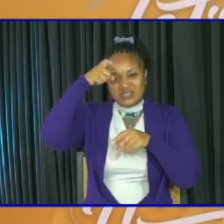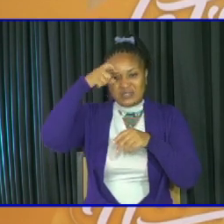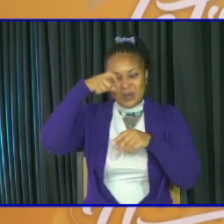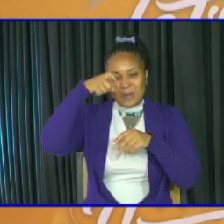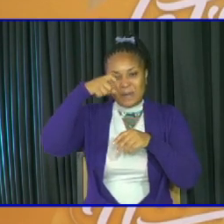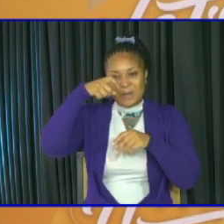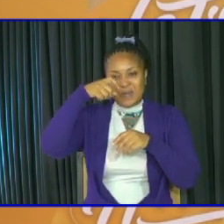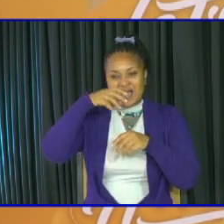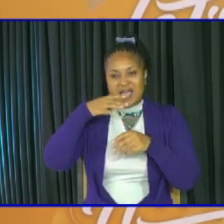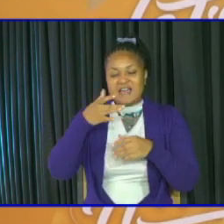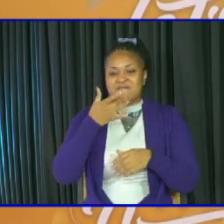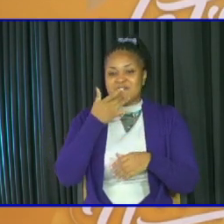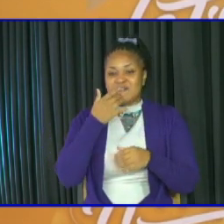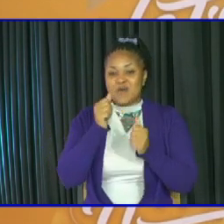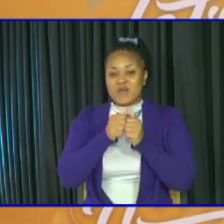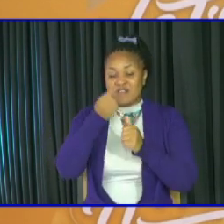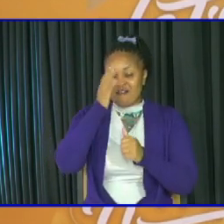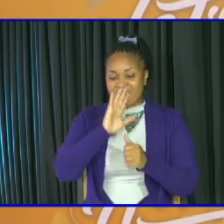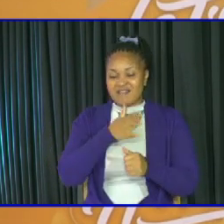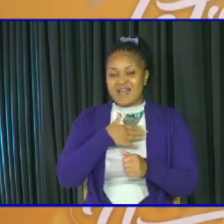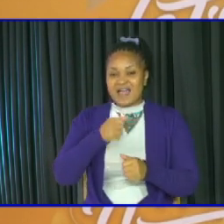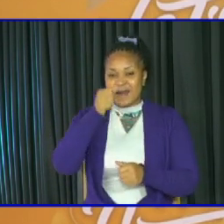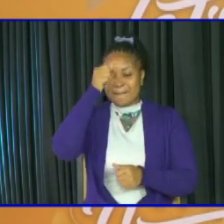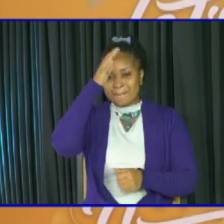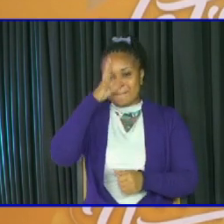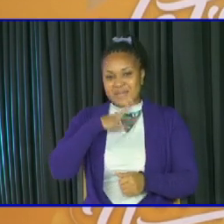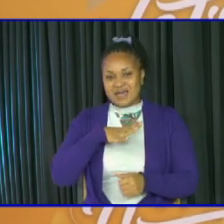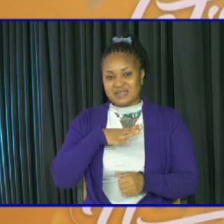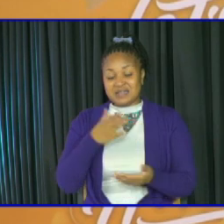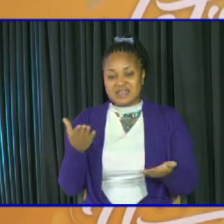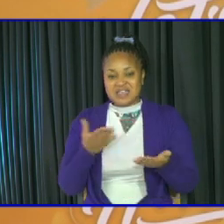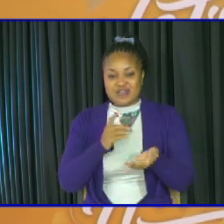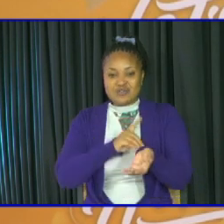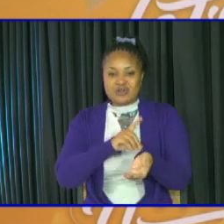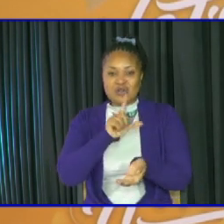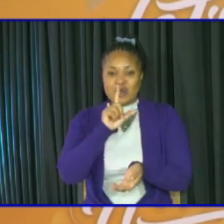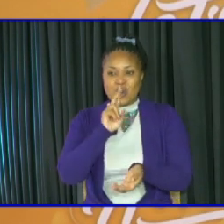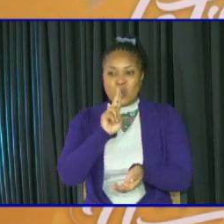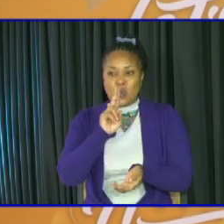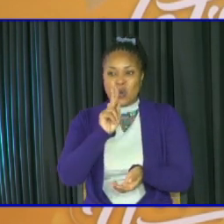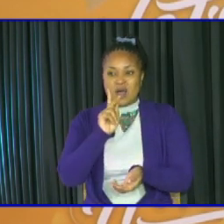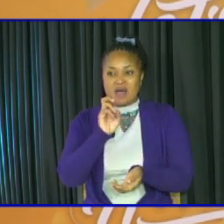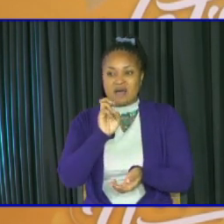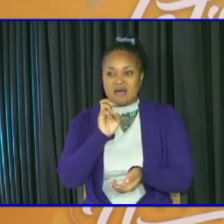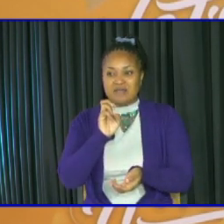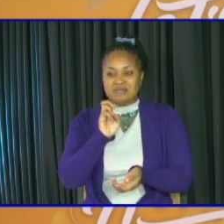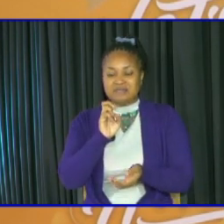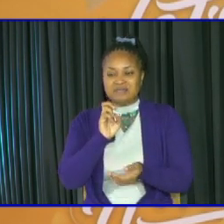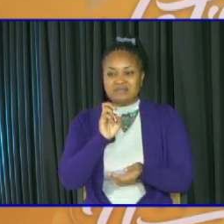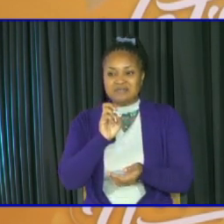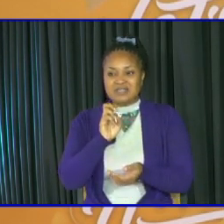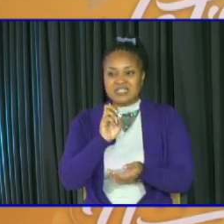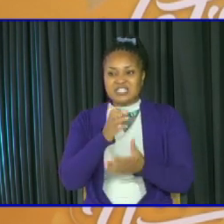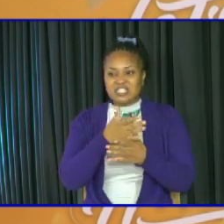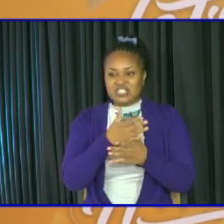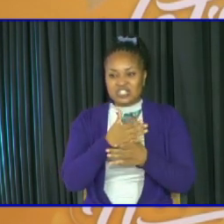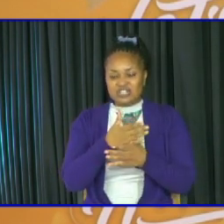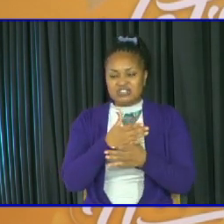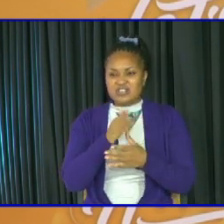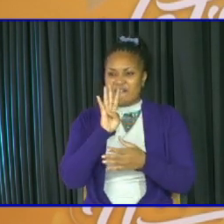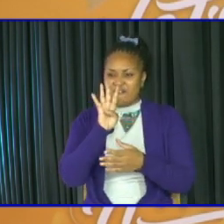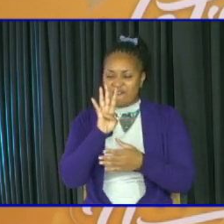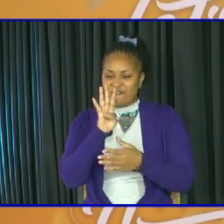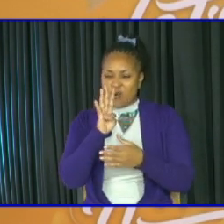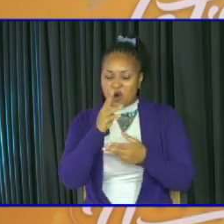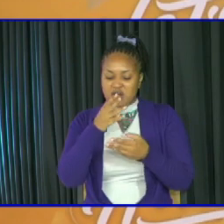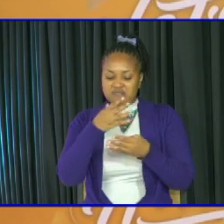God and man. Here, Dr. Luke shares four areas of Christ's development